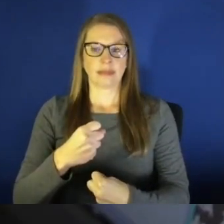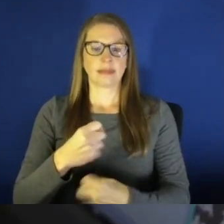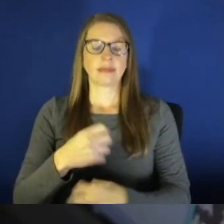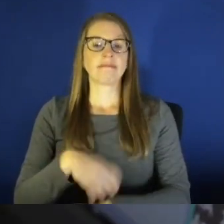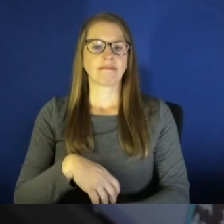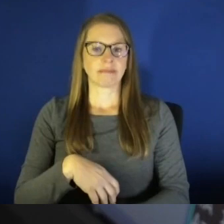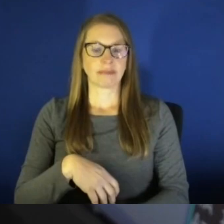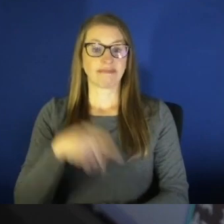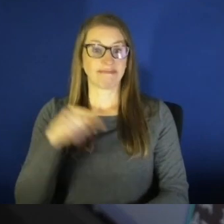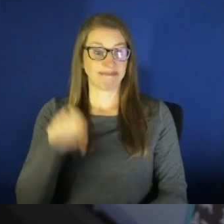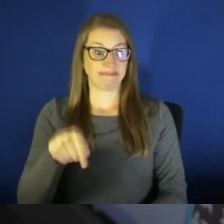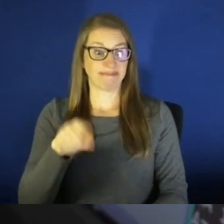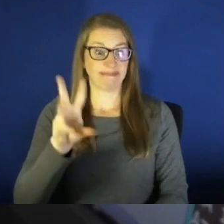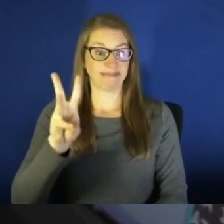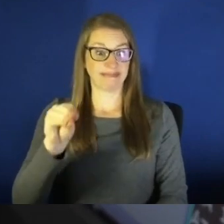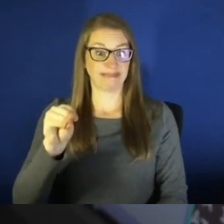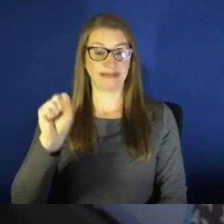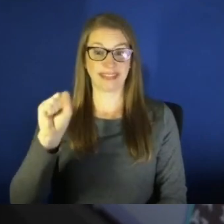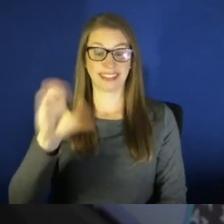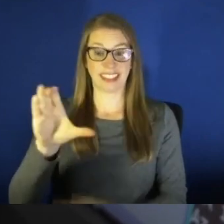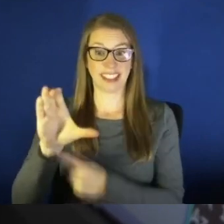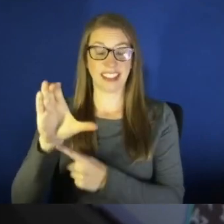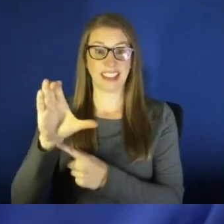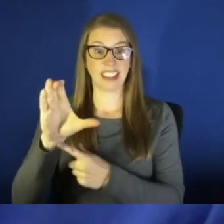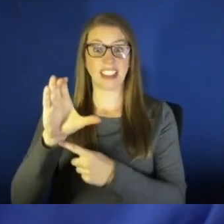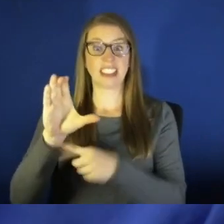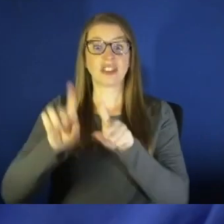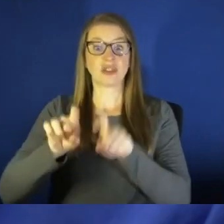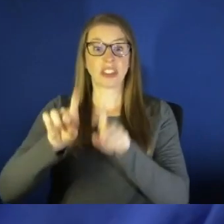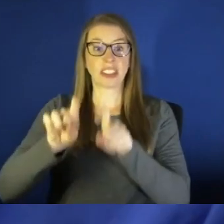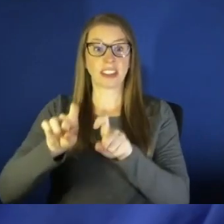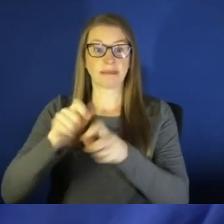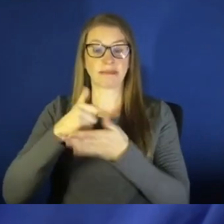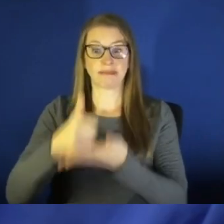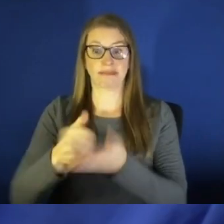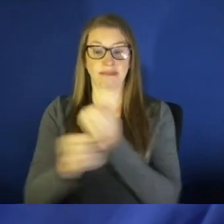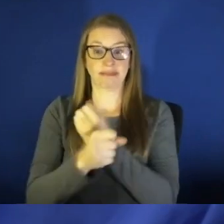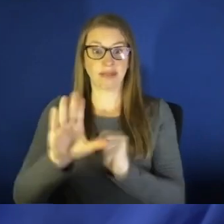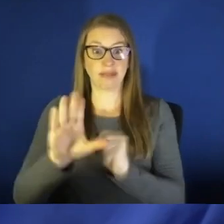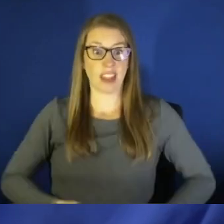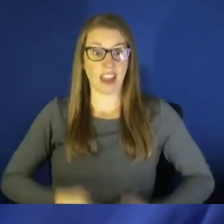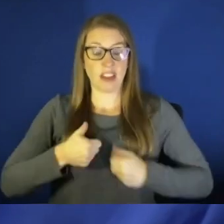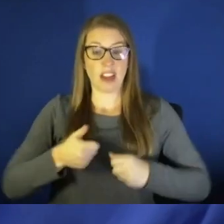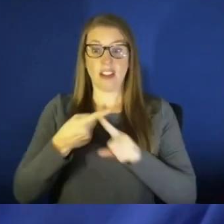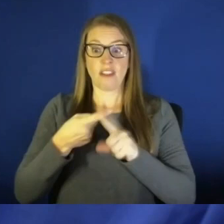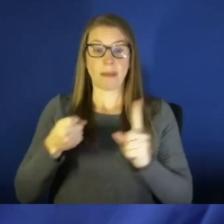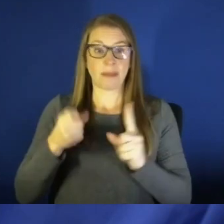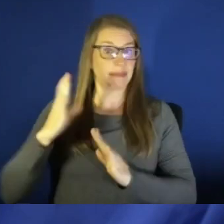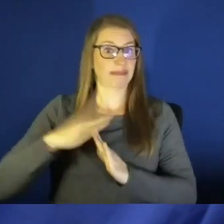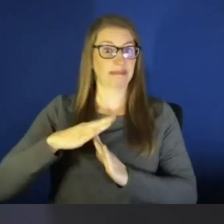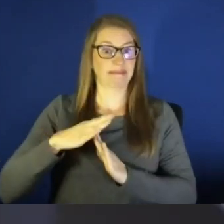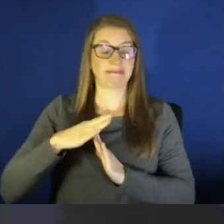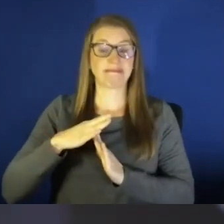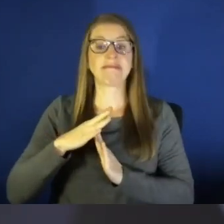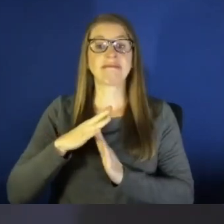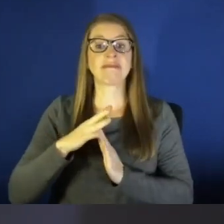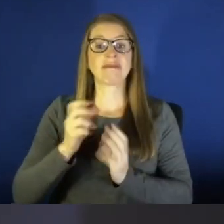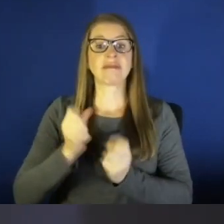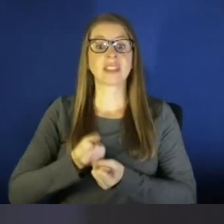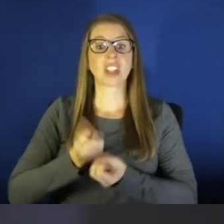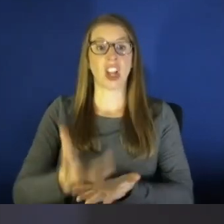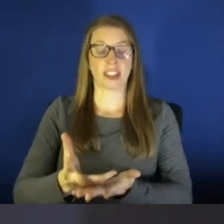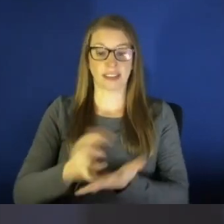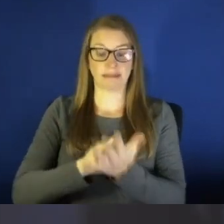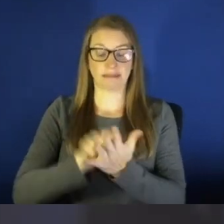This 60-second screening can help save your life from the leading cause of cancer death. More people die of lung cancer than colon, breast, and